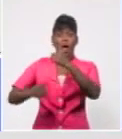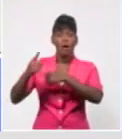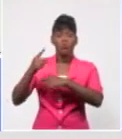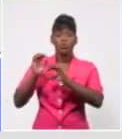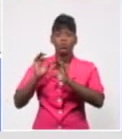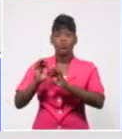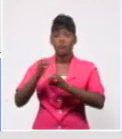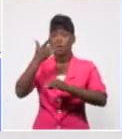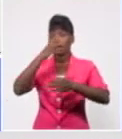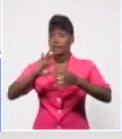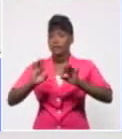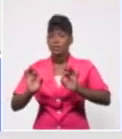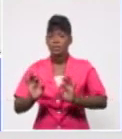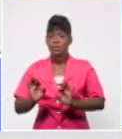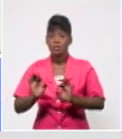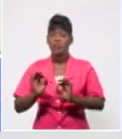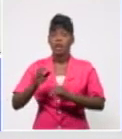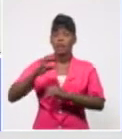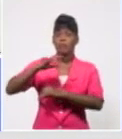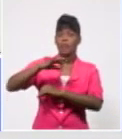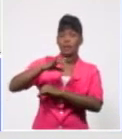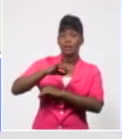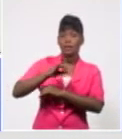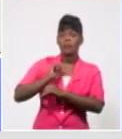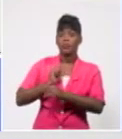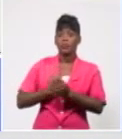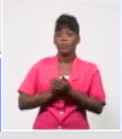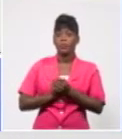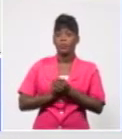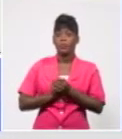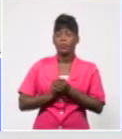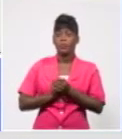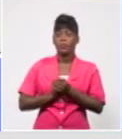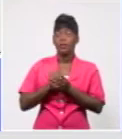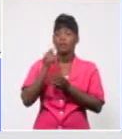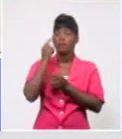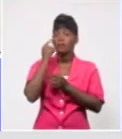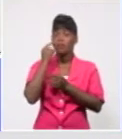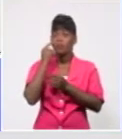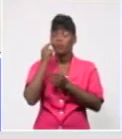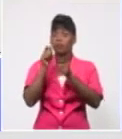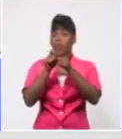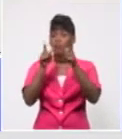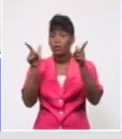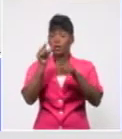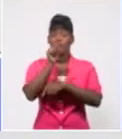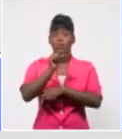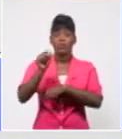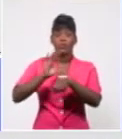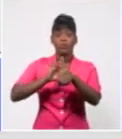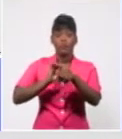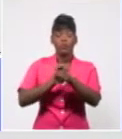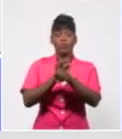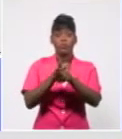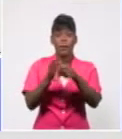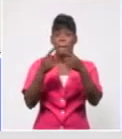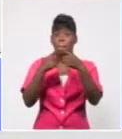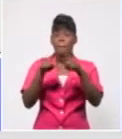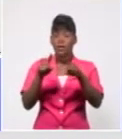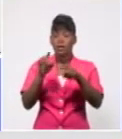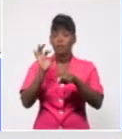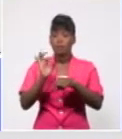have reported 1 case each. As can be seen, a great number of territories are being hit by the